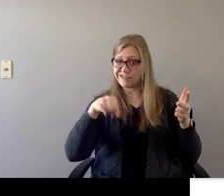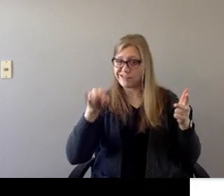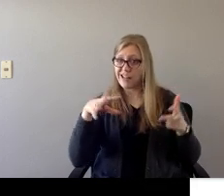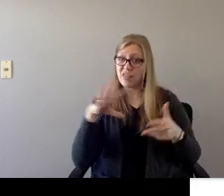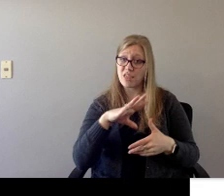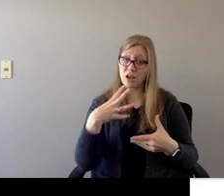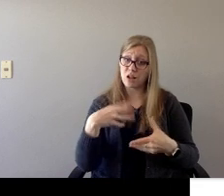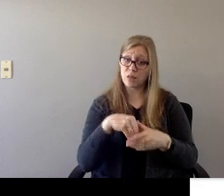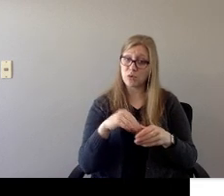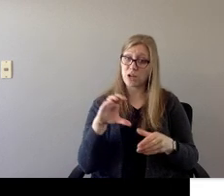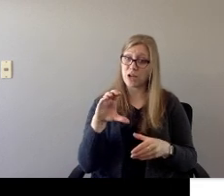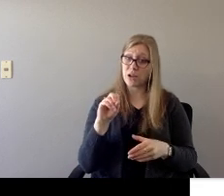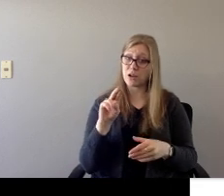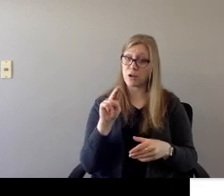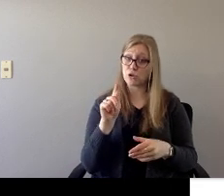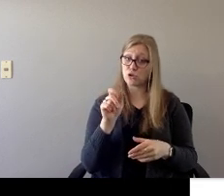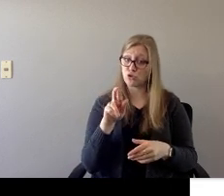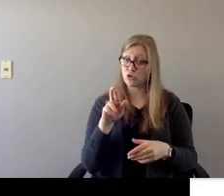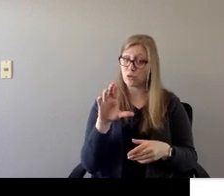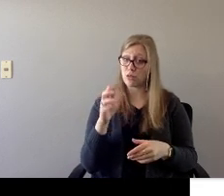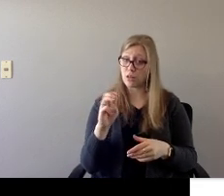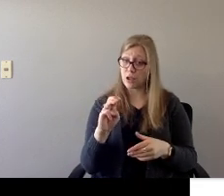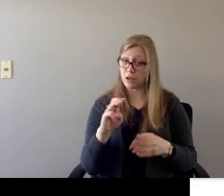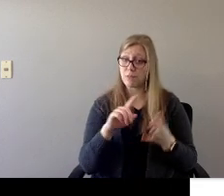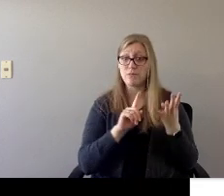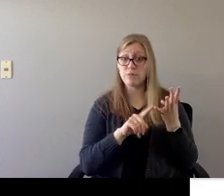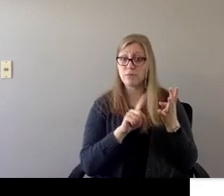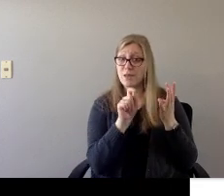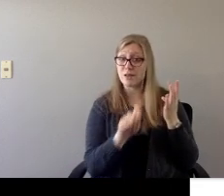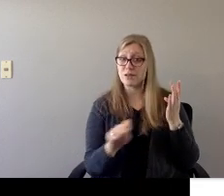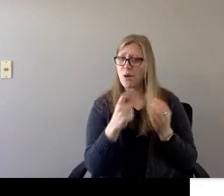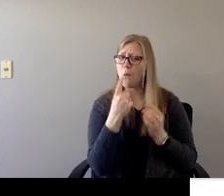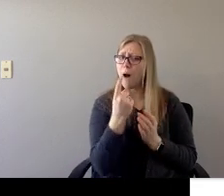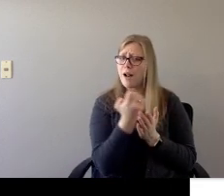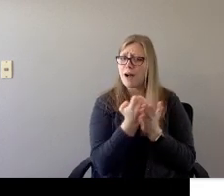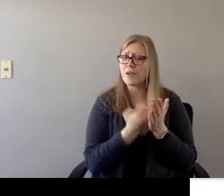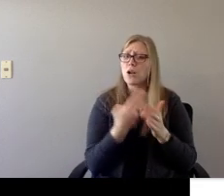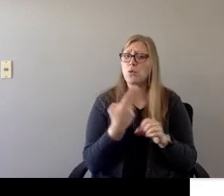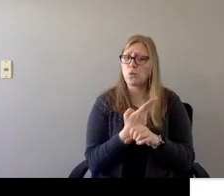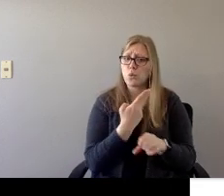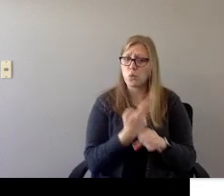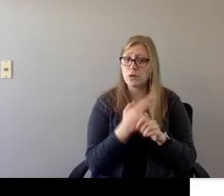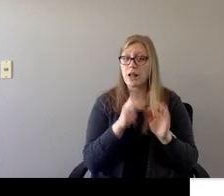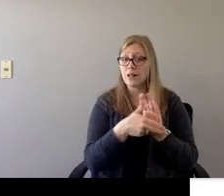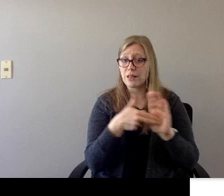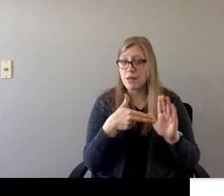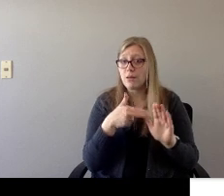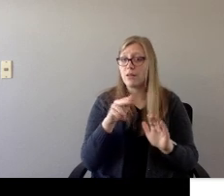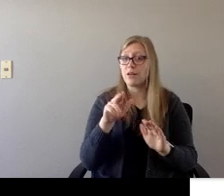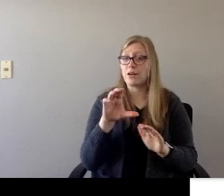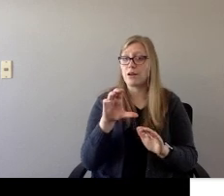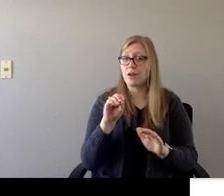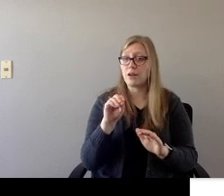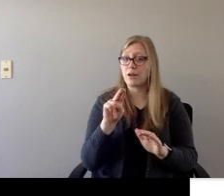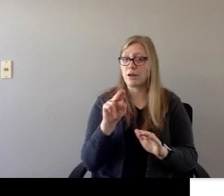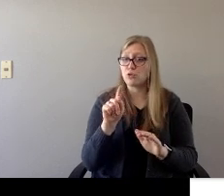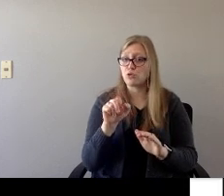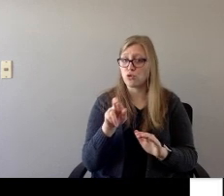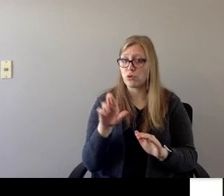then you will circle one piece of evidence used by the counterclaim opinion and label it as counterclaim evidence. So exactly how you saw